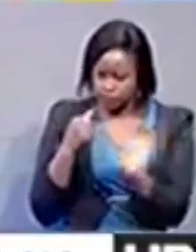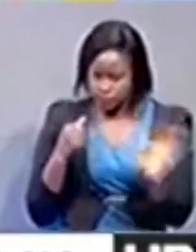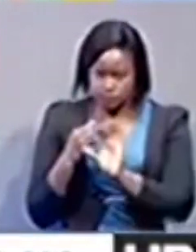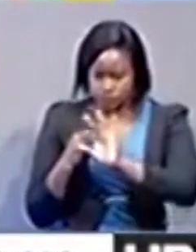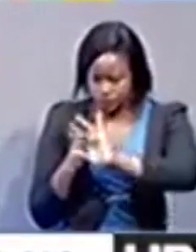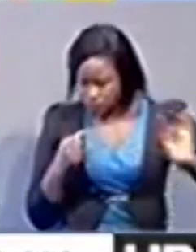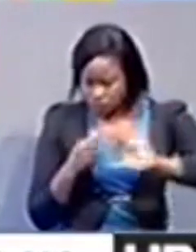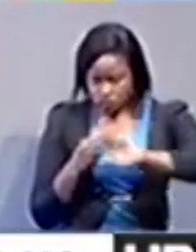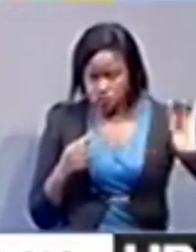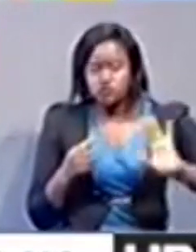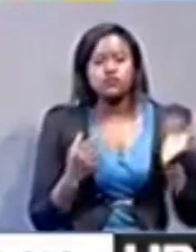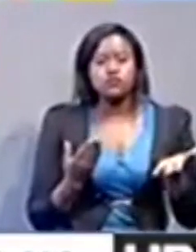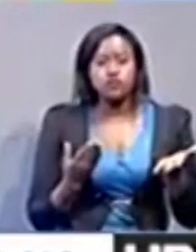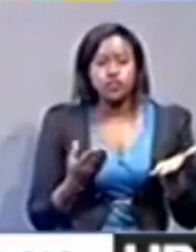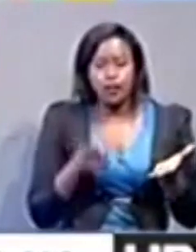Umrade,